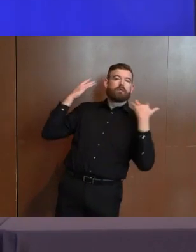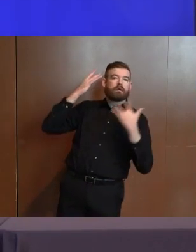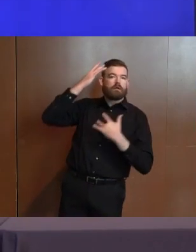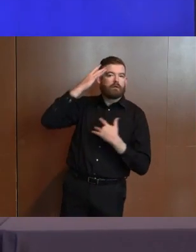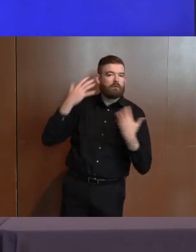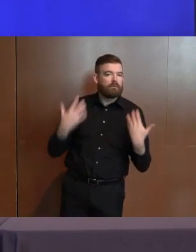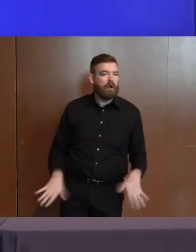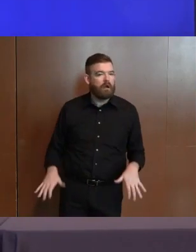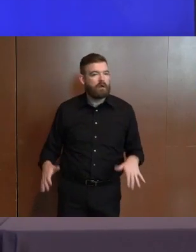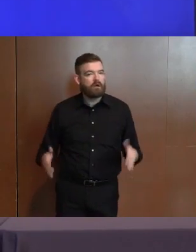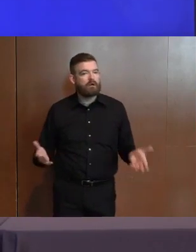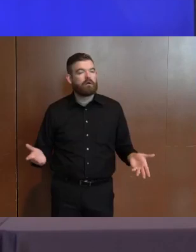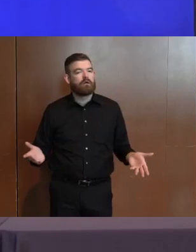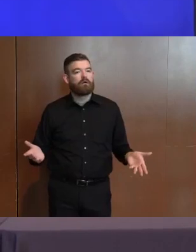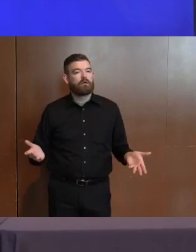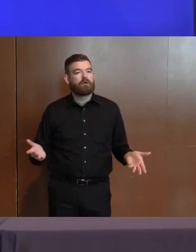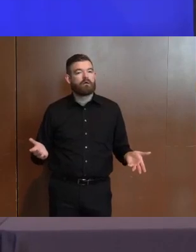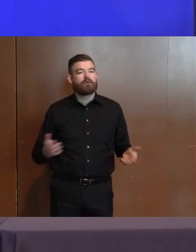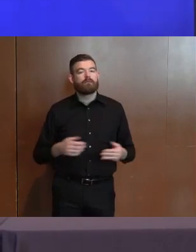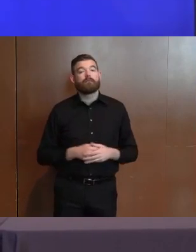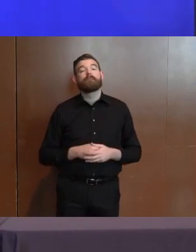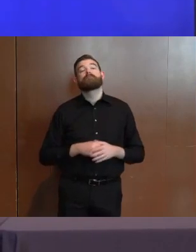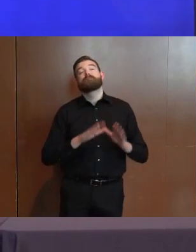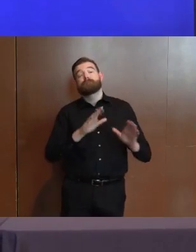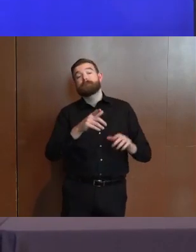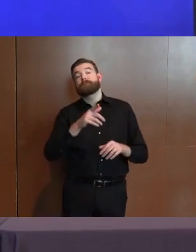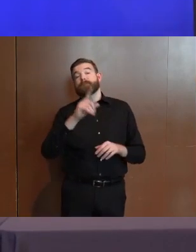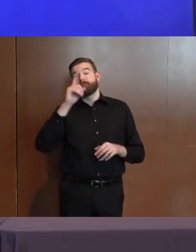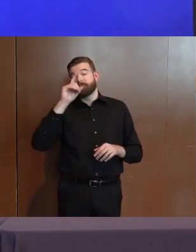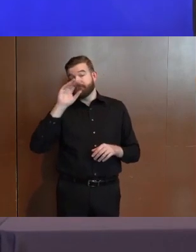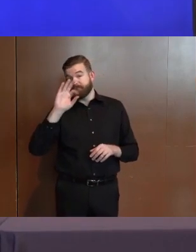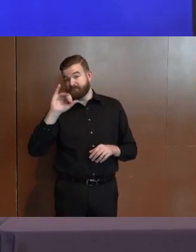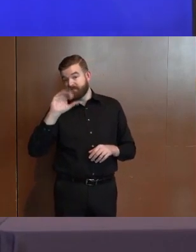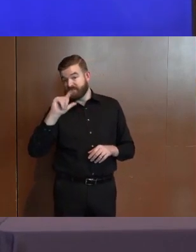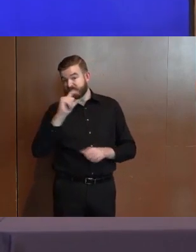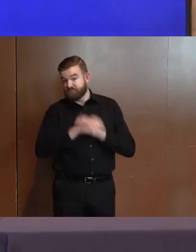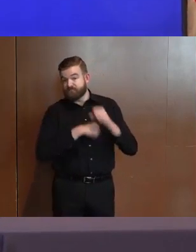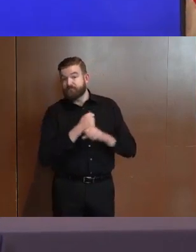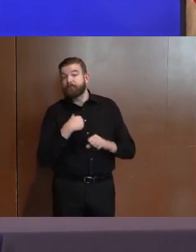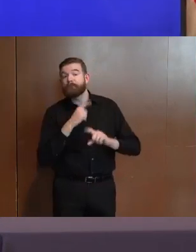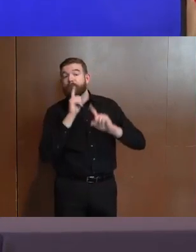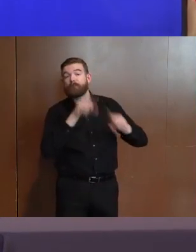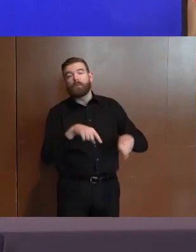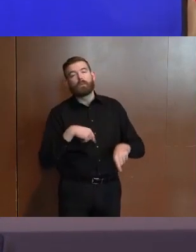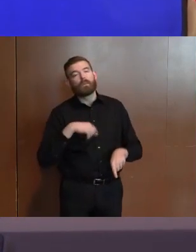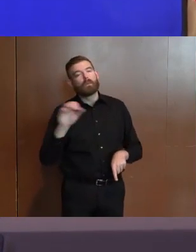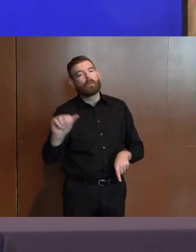early to tell. We just came to this agreement yesterday, so we're still working that through, but clearly we'll go through this